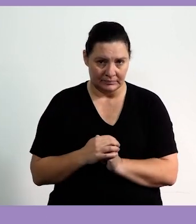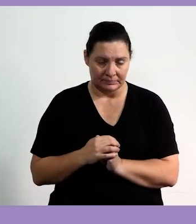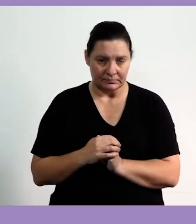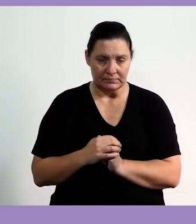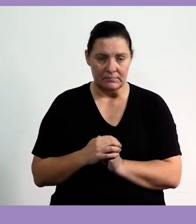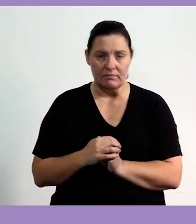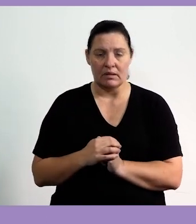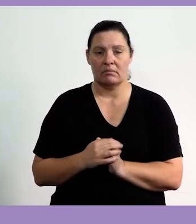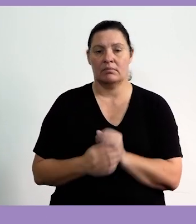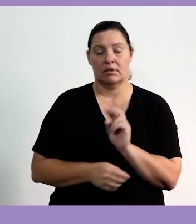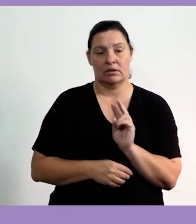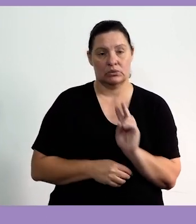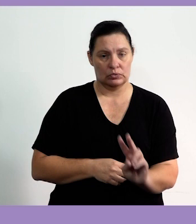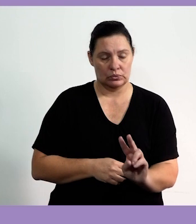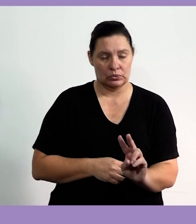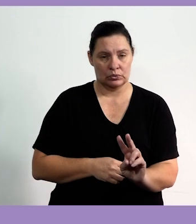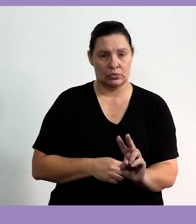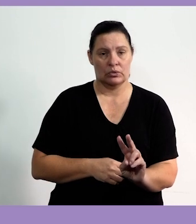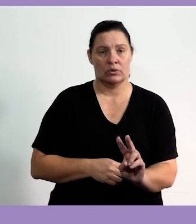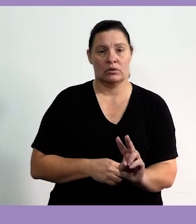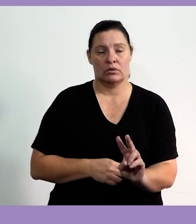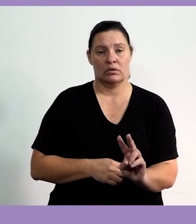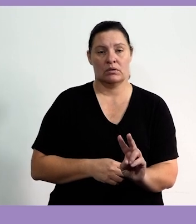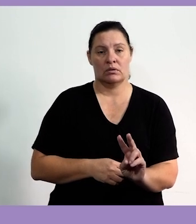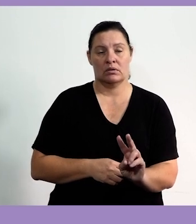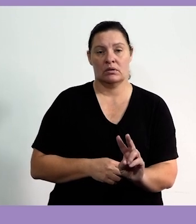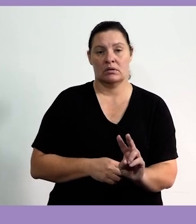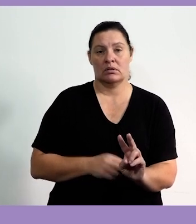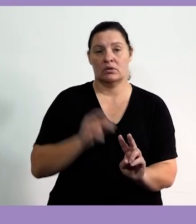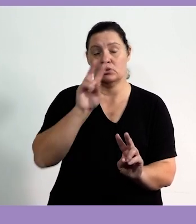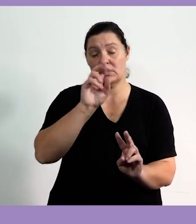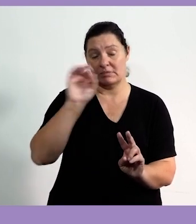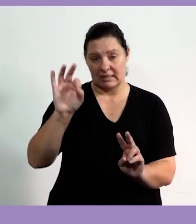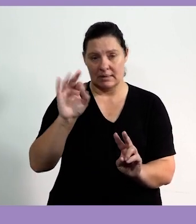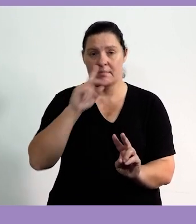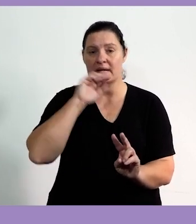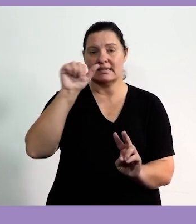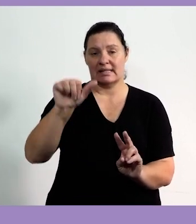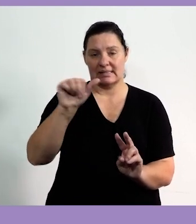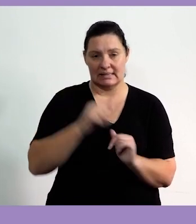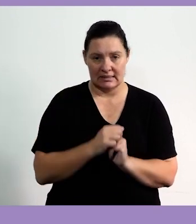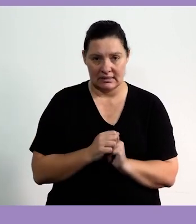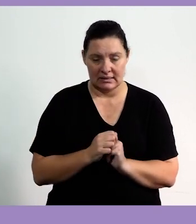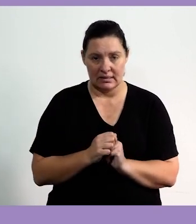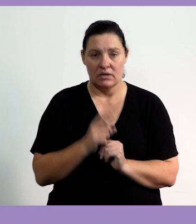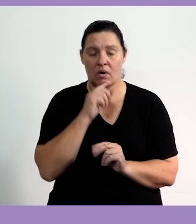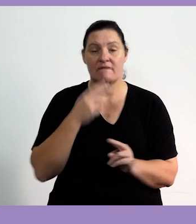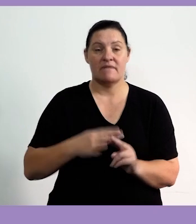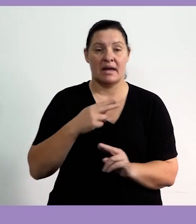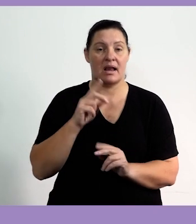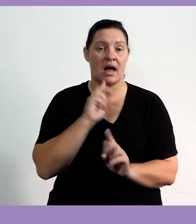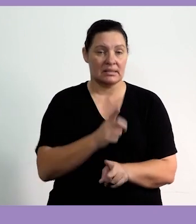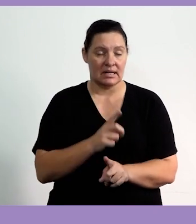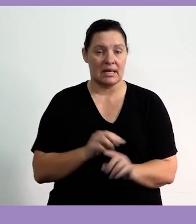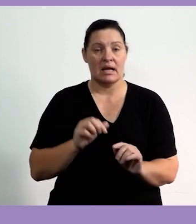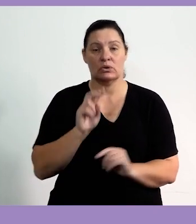going to multiply the exponents. So that is going to give us 2, and 2 times 3 is going to be 6. So